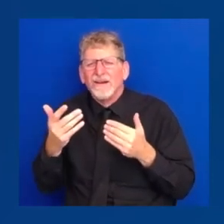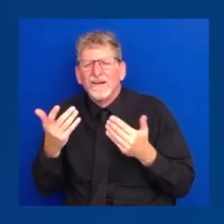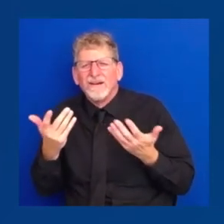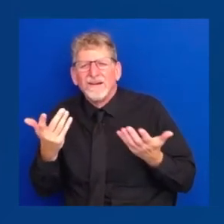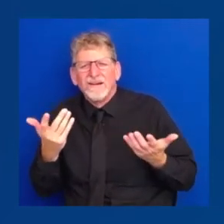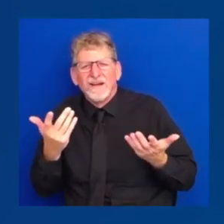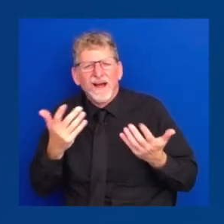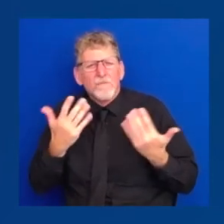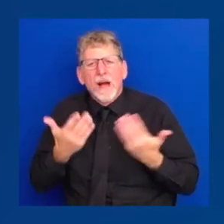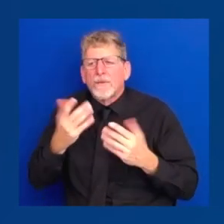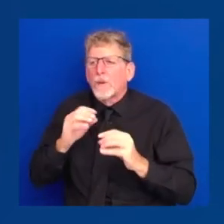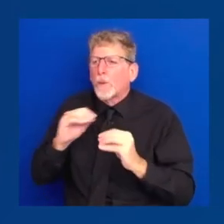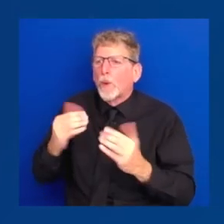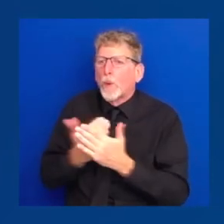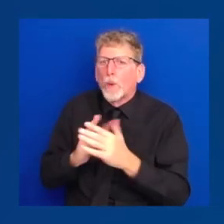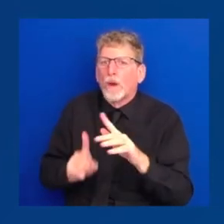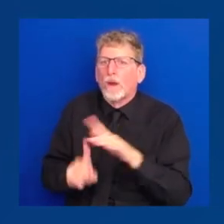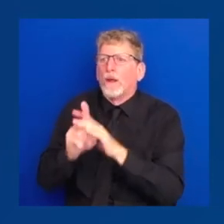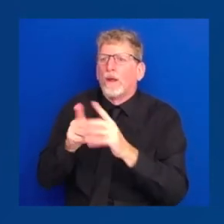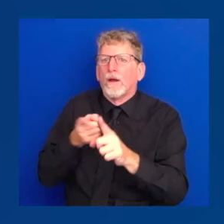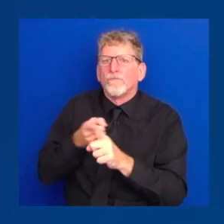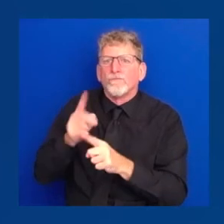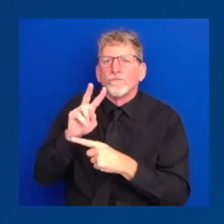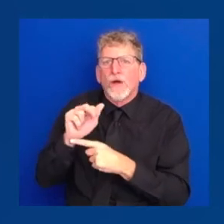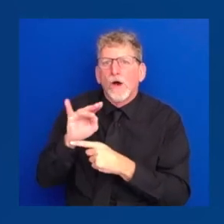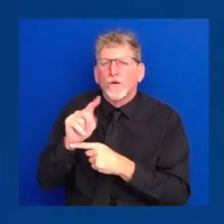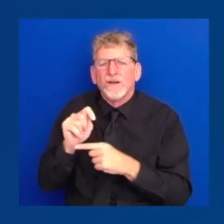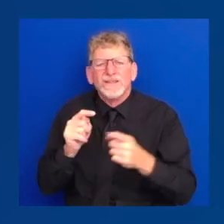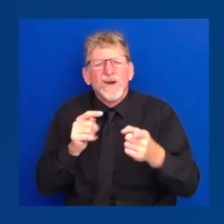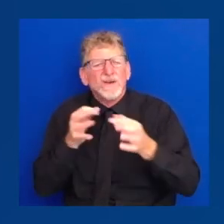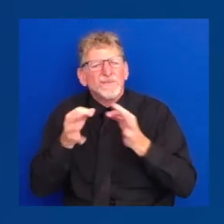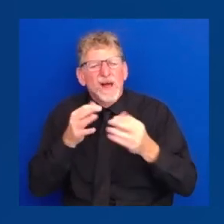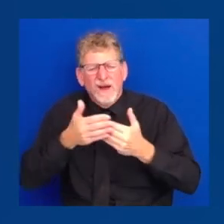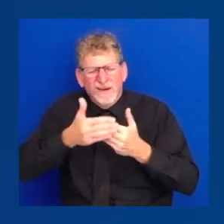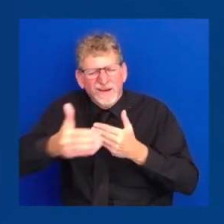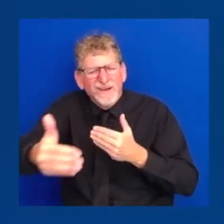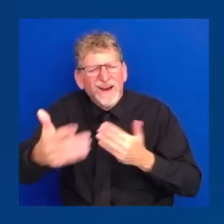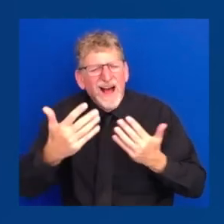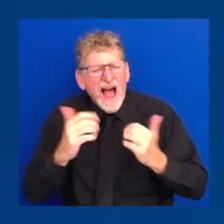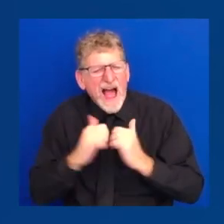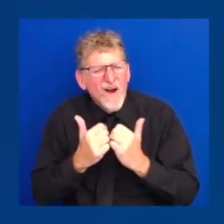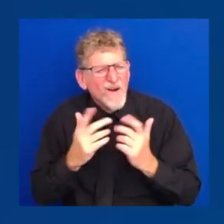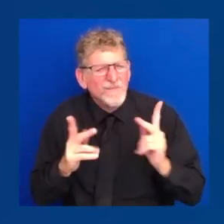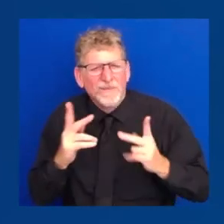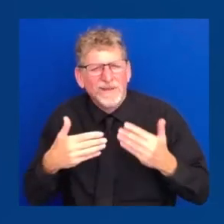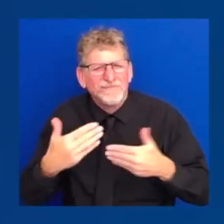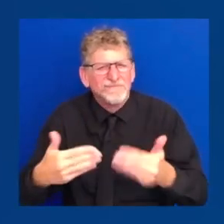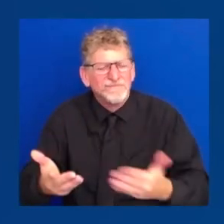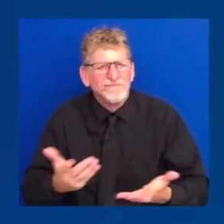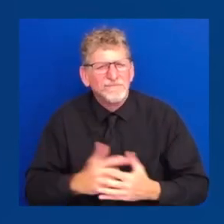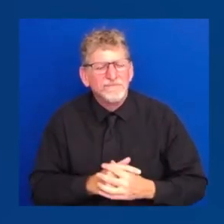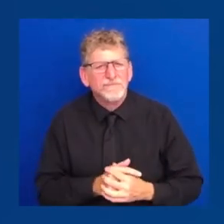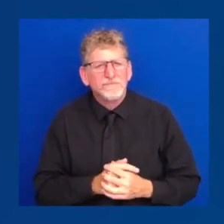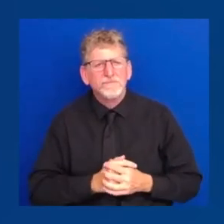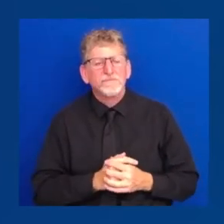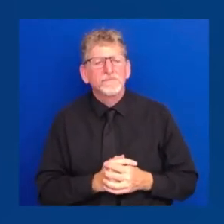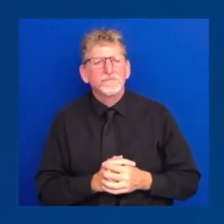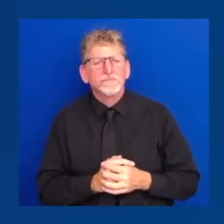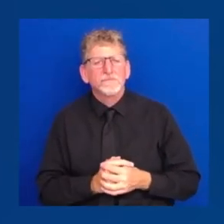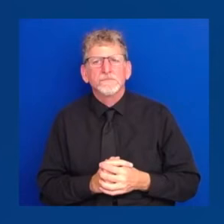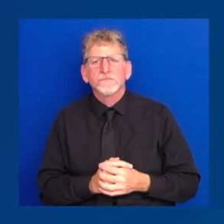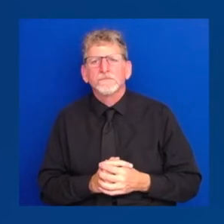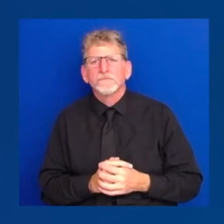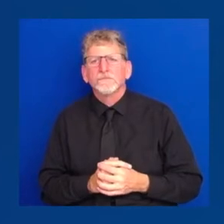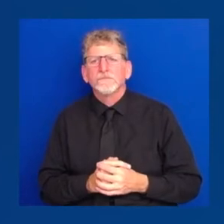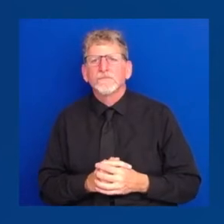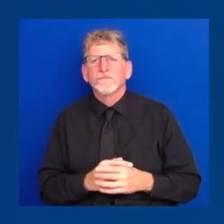Dr. Fauci, do you want to start there? Well, when you say emergency means different things to different